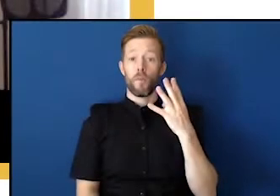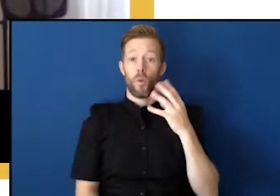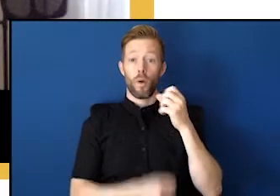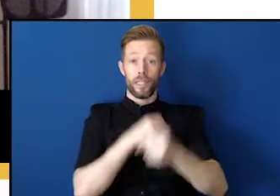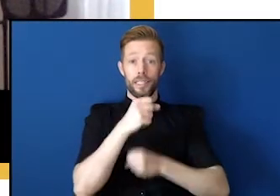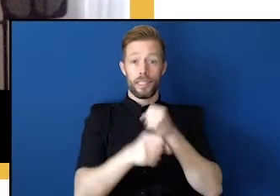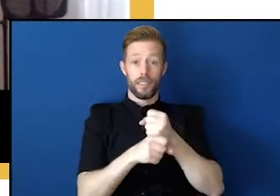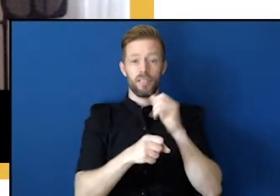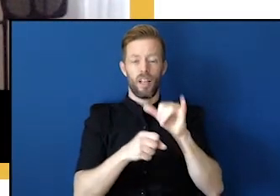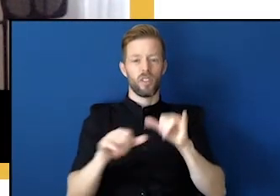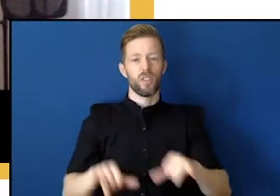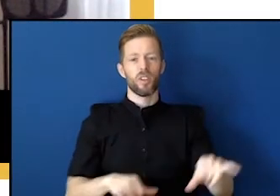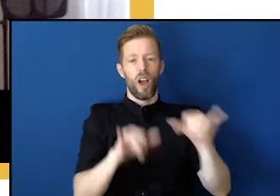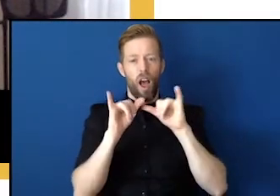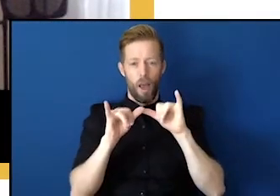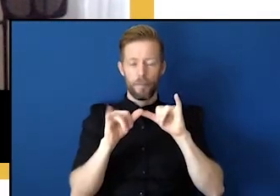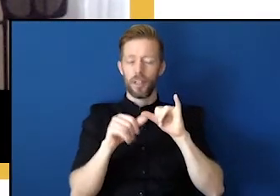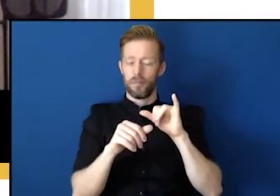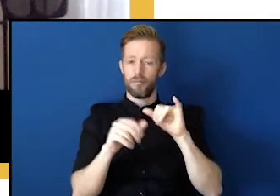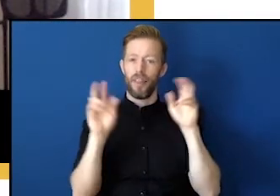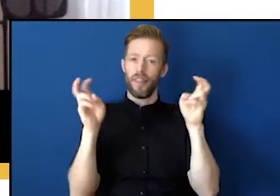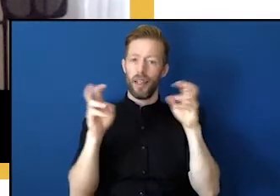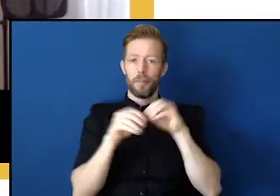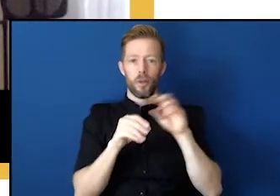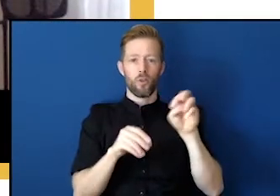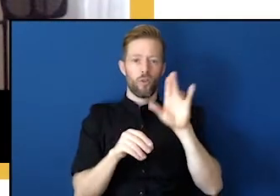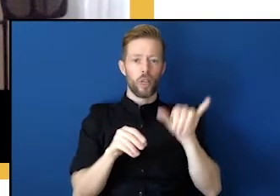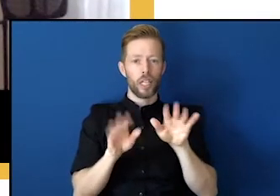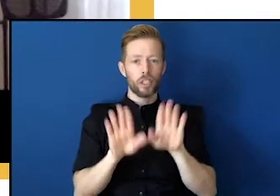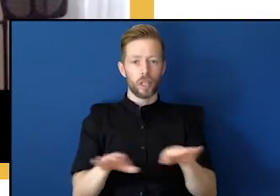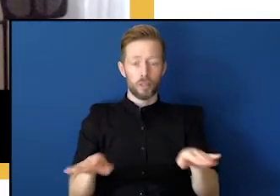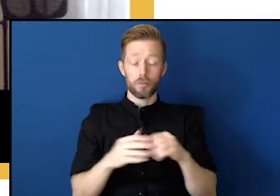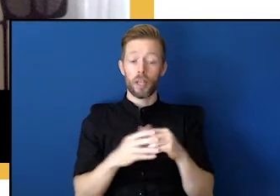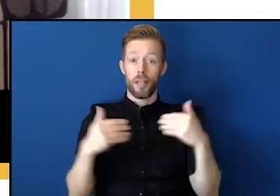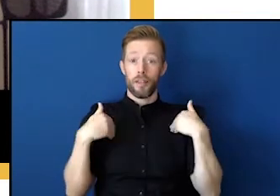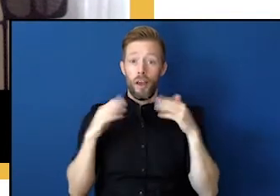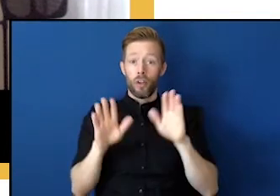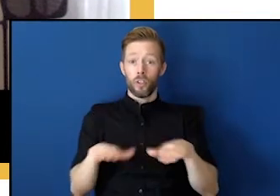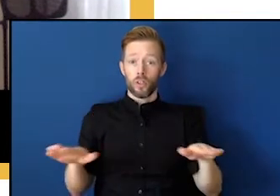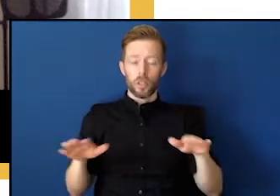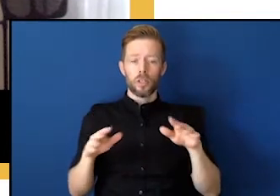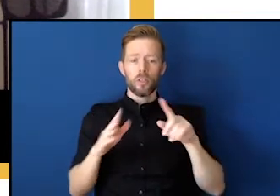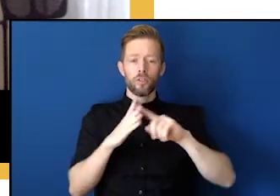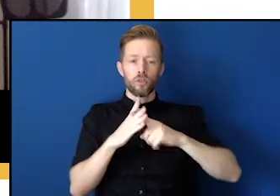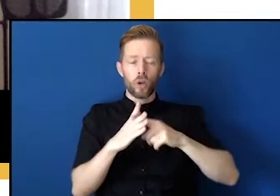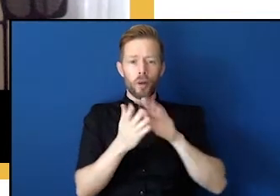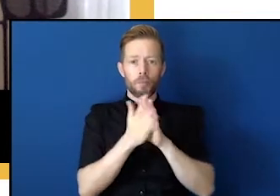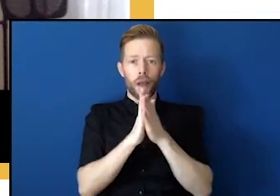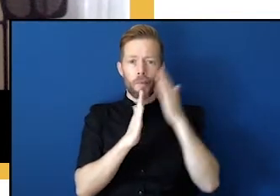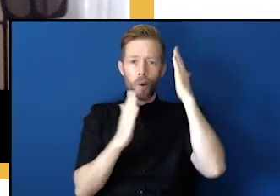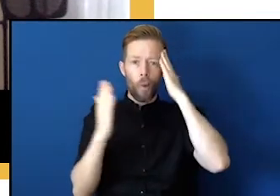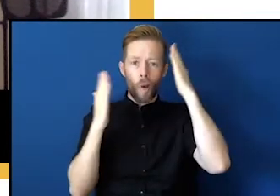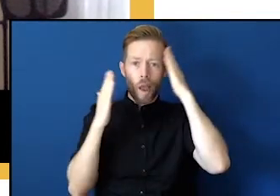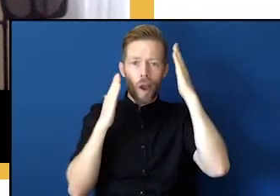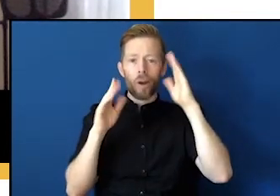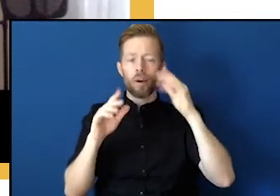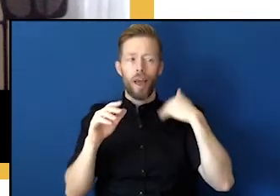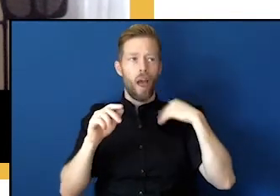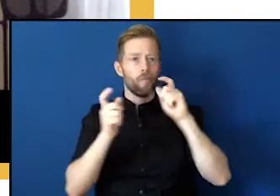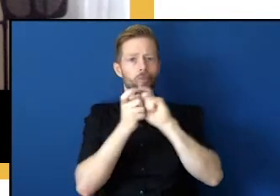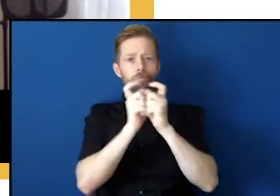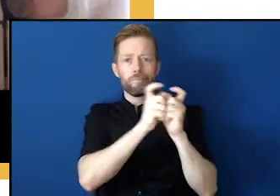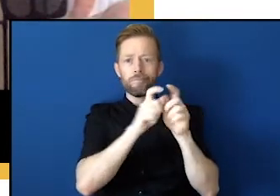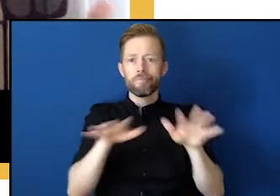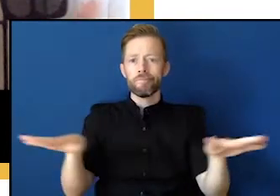The 4 seasons is a common theme in early childhood. Young children are just becoming aware of all the changes that are occurring